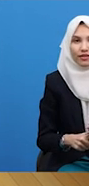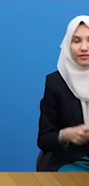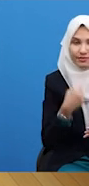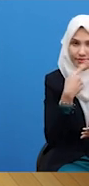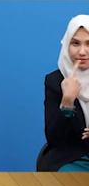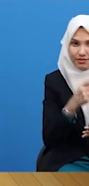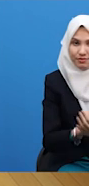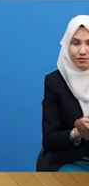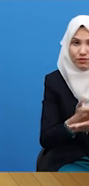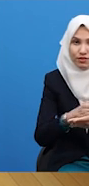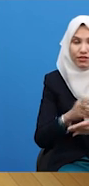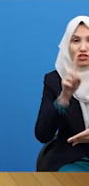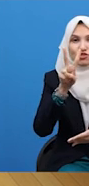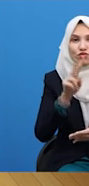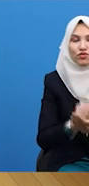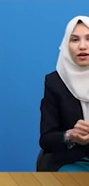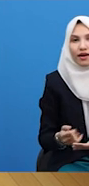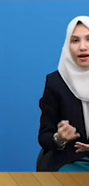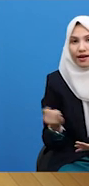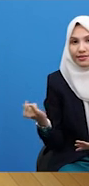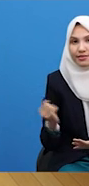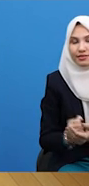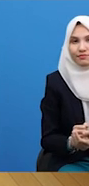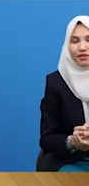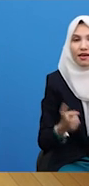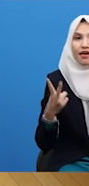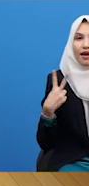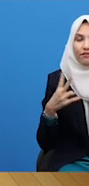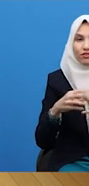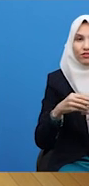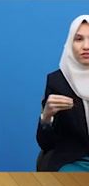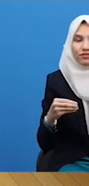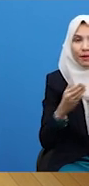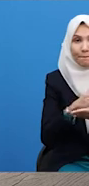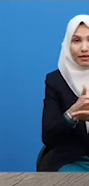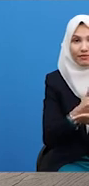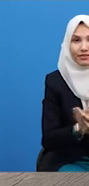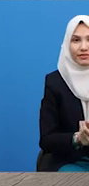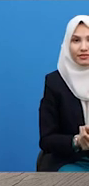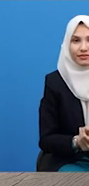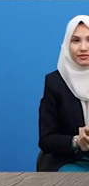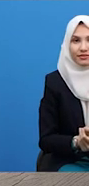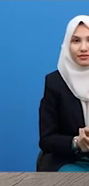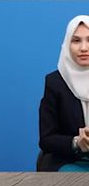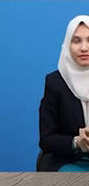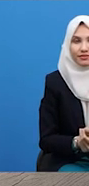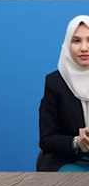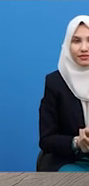between two items? You have to choose between fried